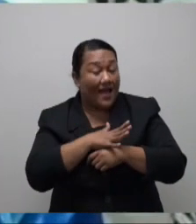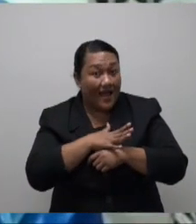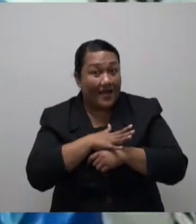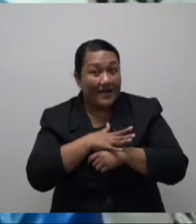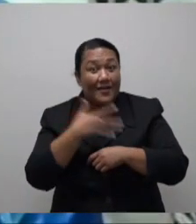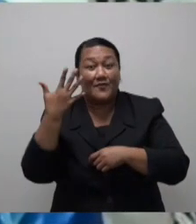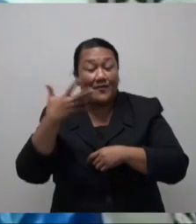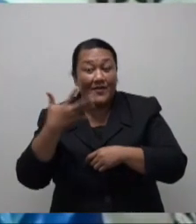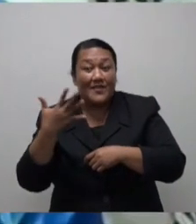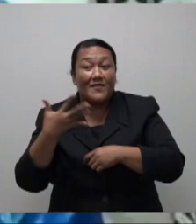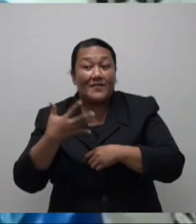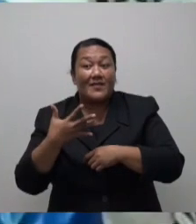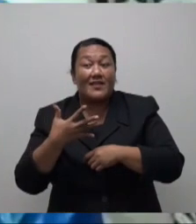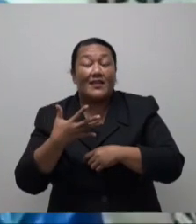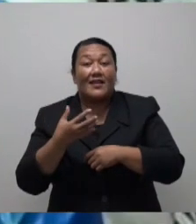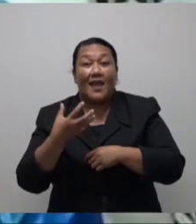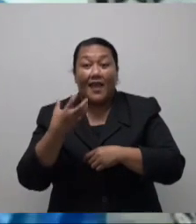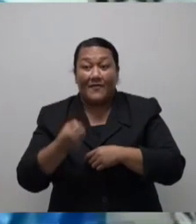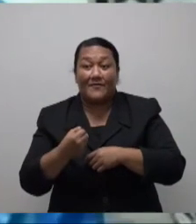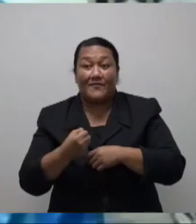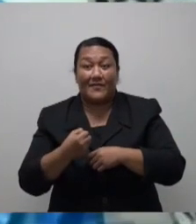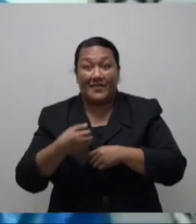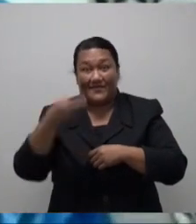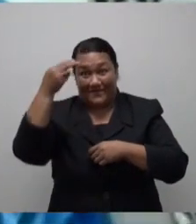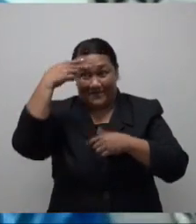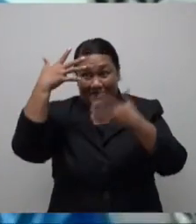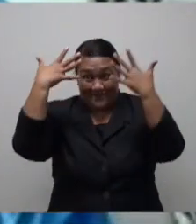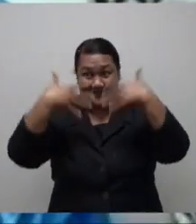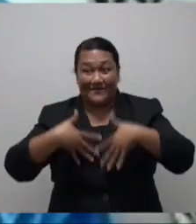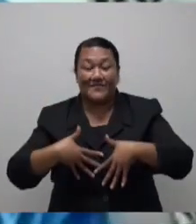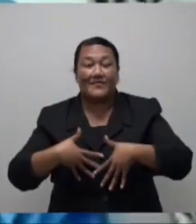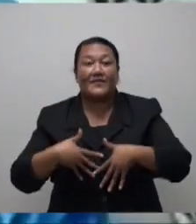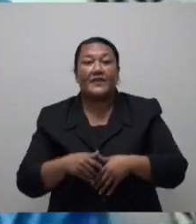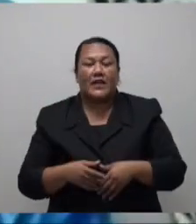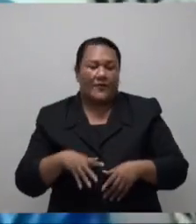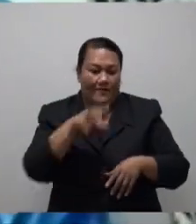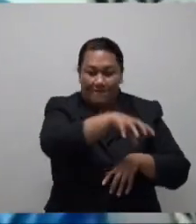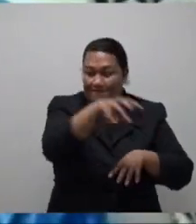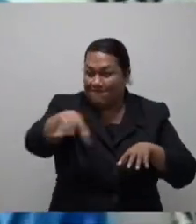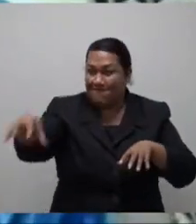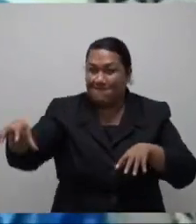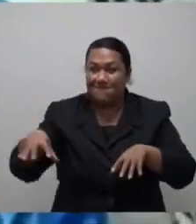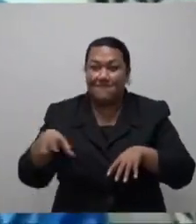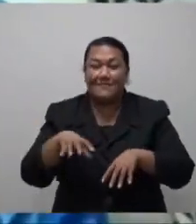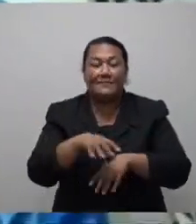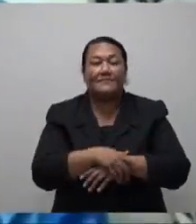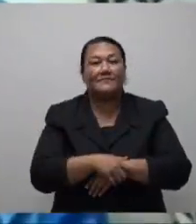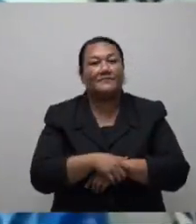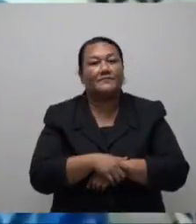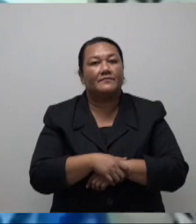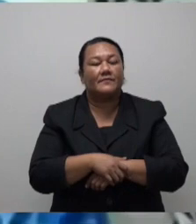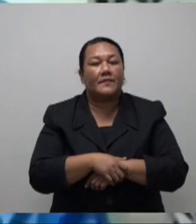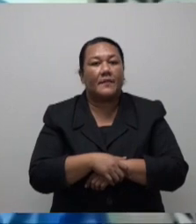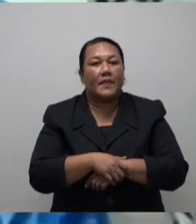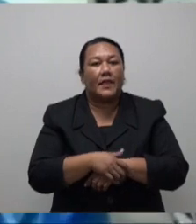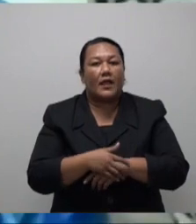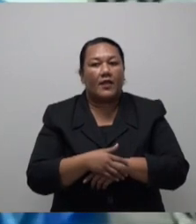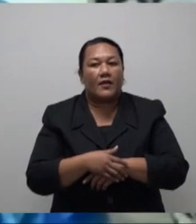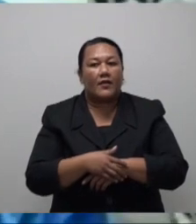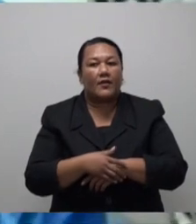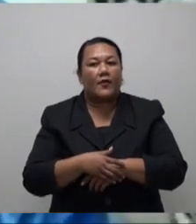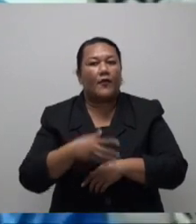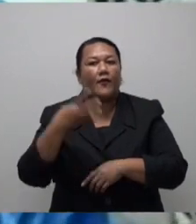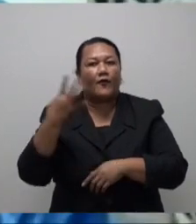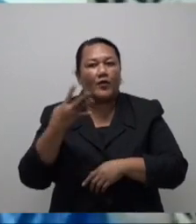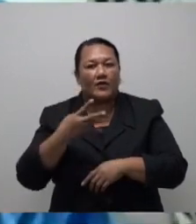6,815 who have been screened to now screening stationary screening clinic, and